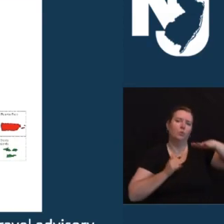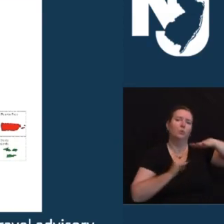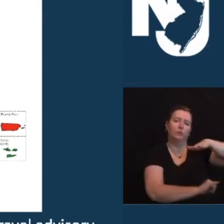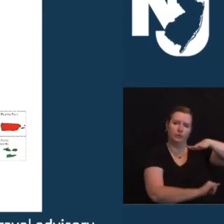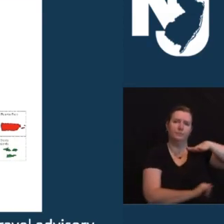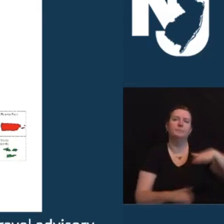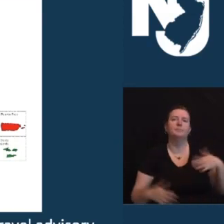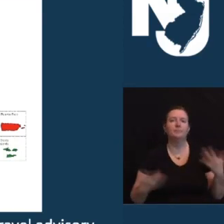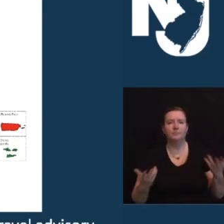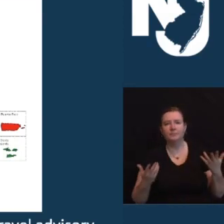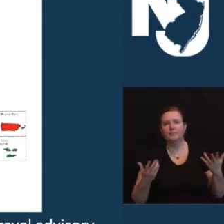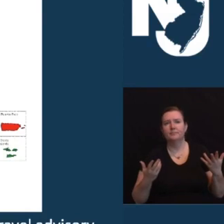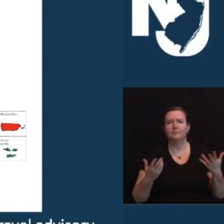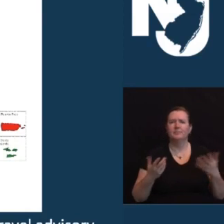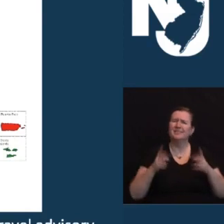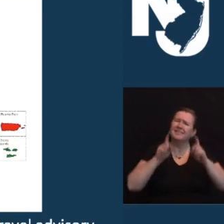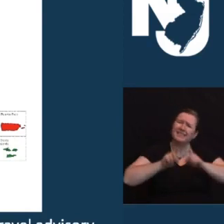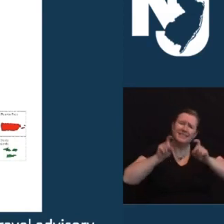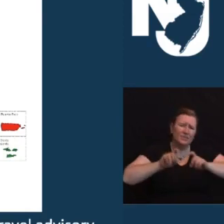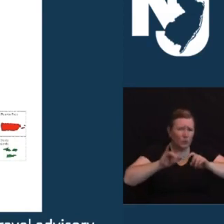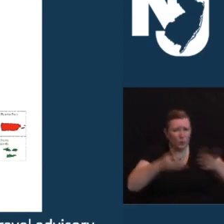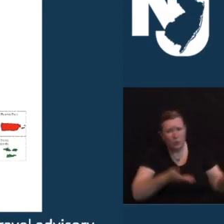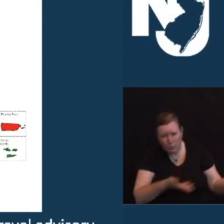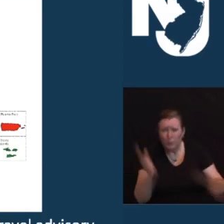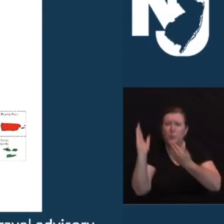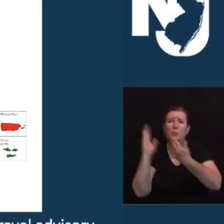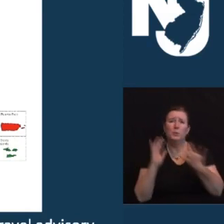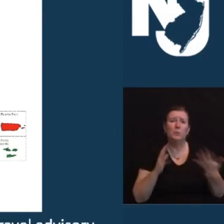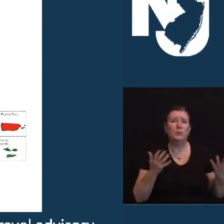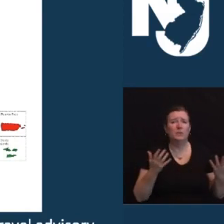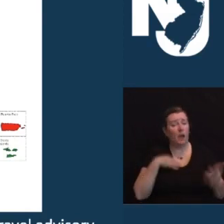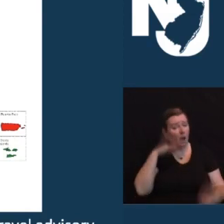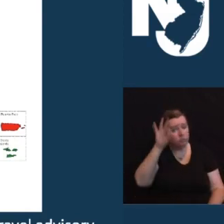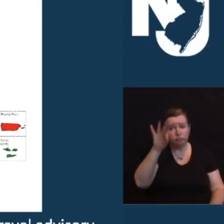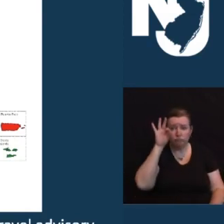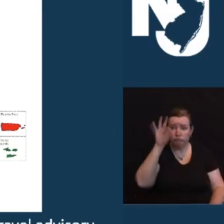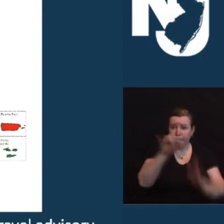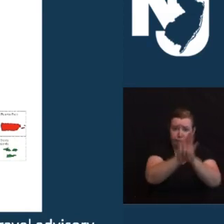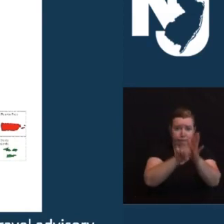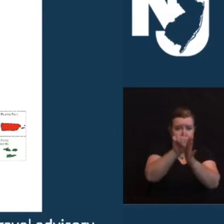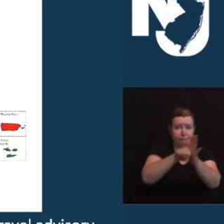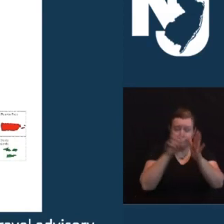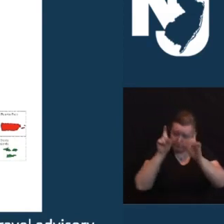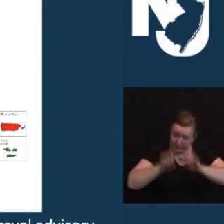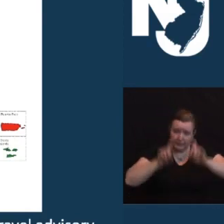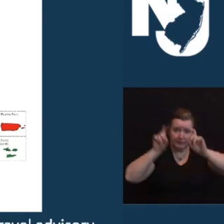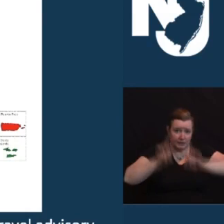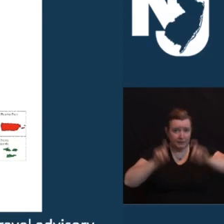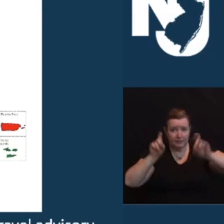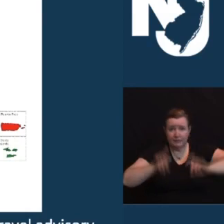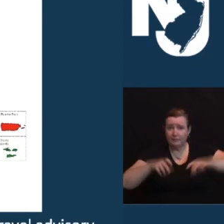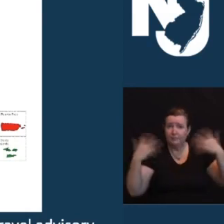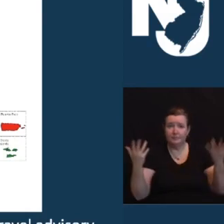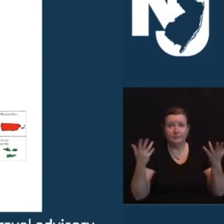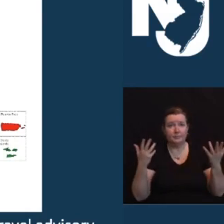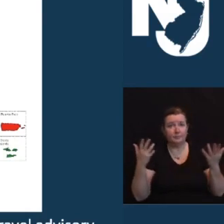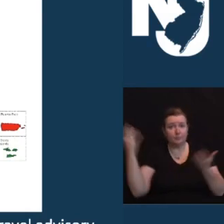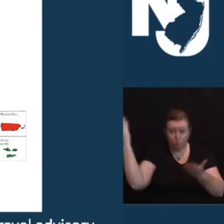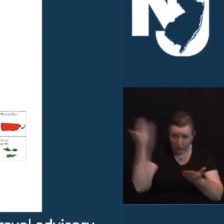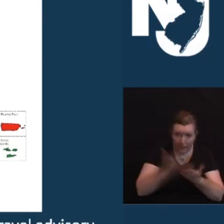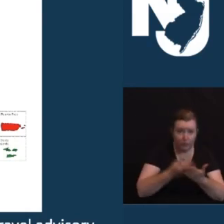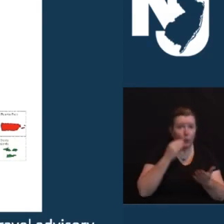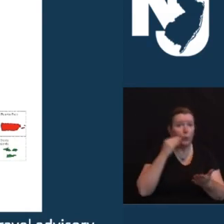coronavirus test. As Judy and I discussed ad nauseum at Monday, just getting that test on day one of your 14 days doesn't get it done.